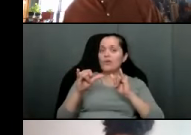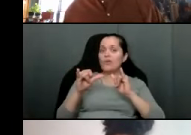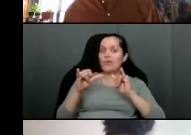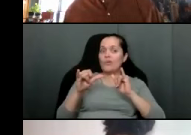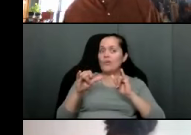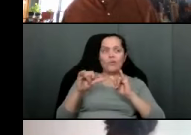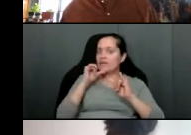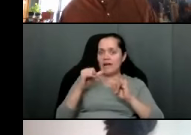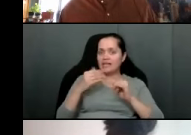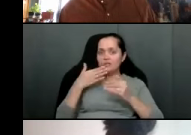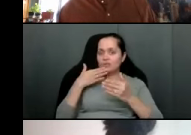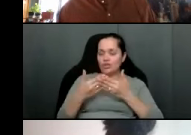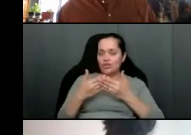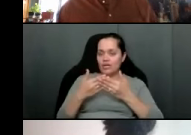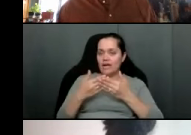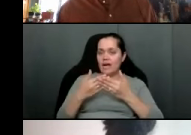map quizzes.